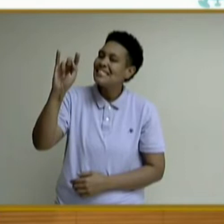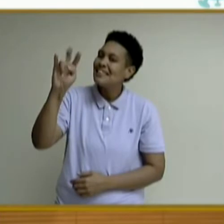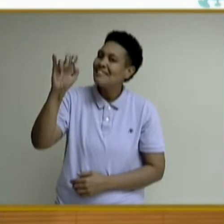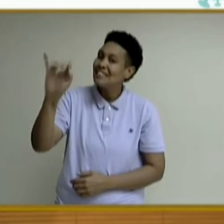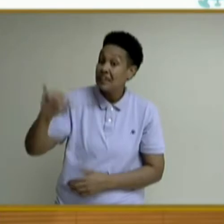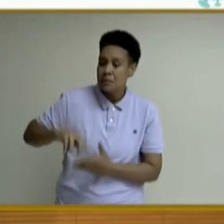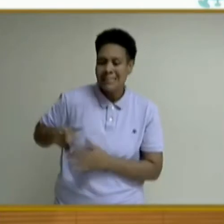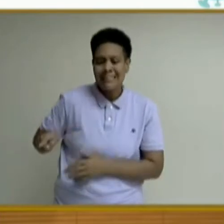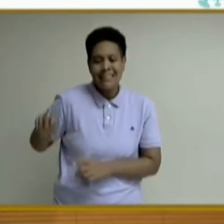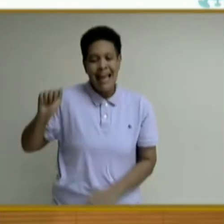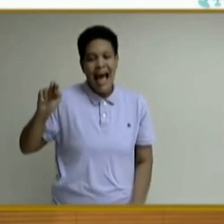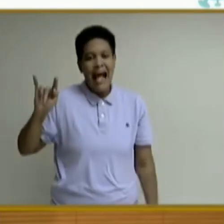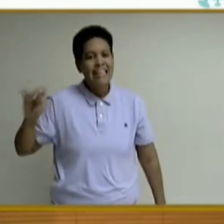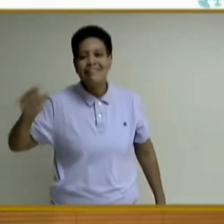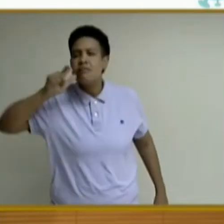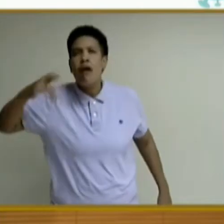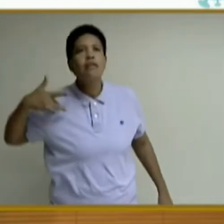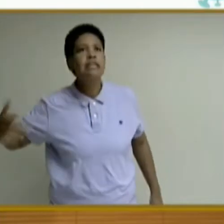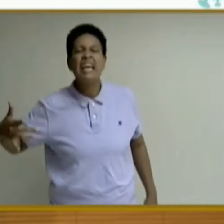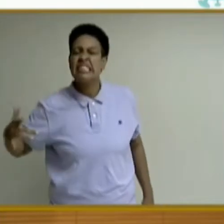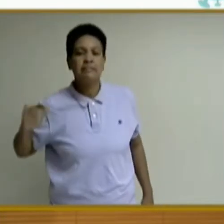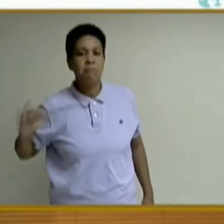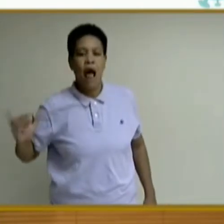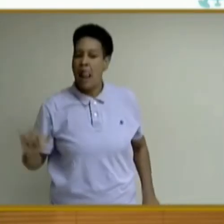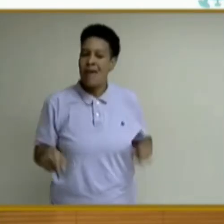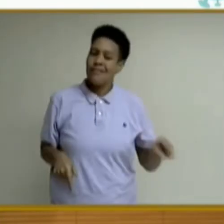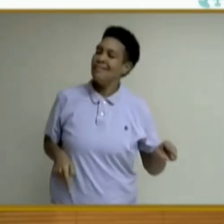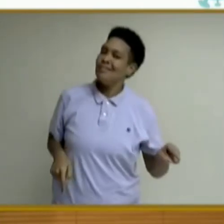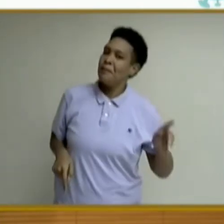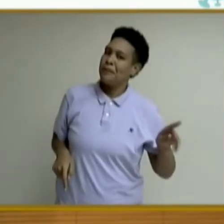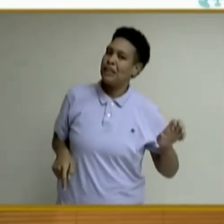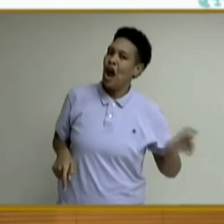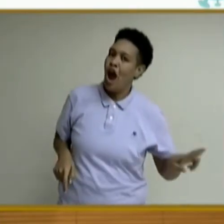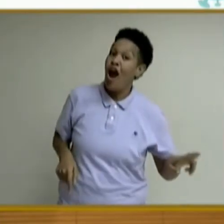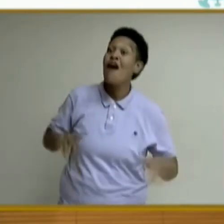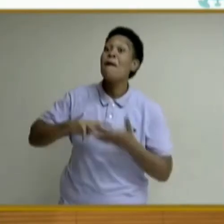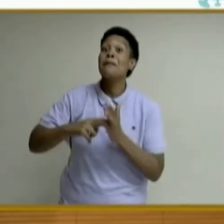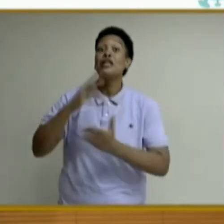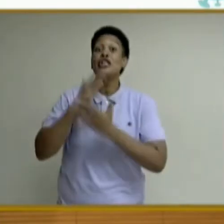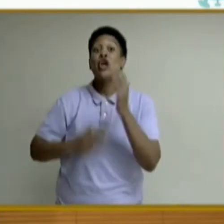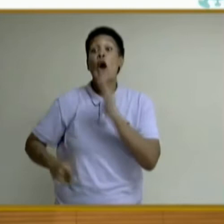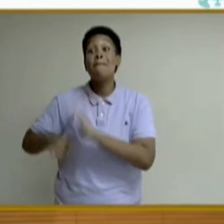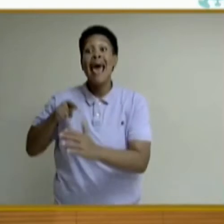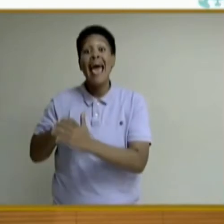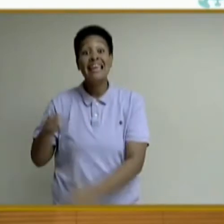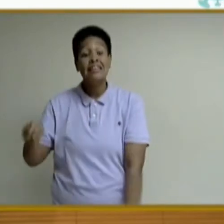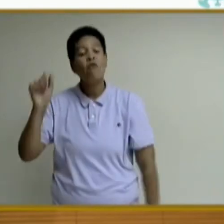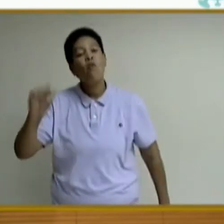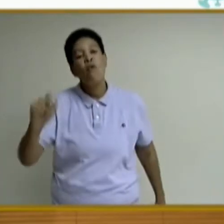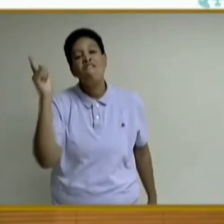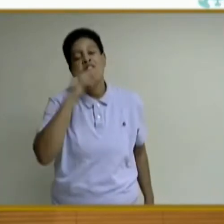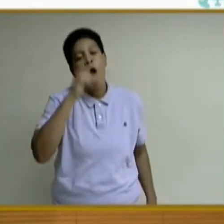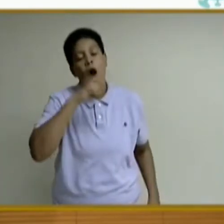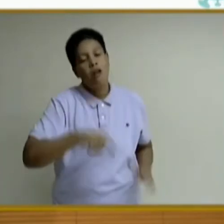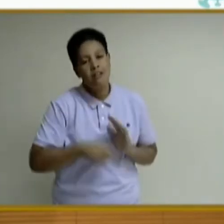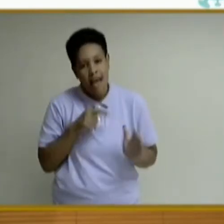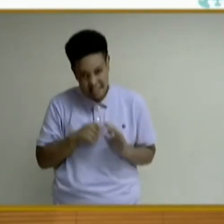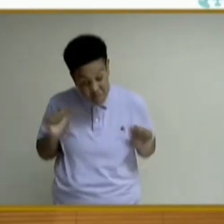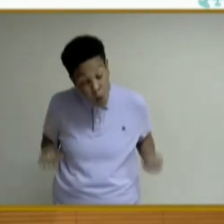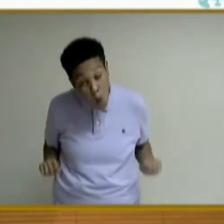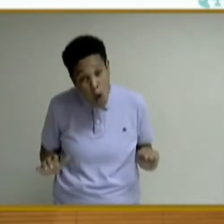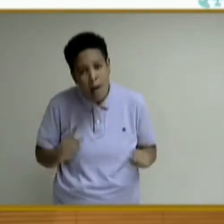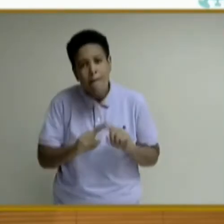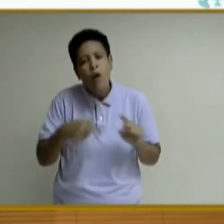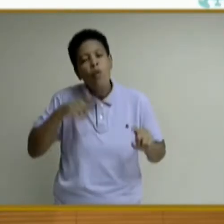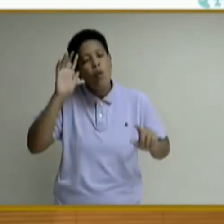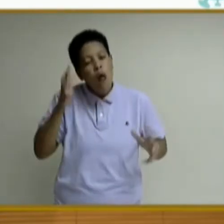which means that some of the cases that are negative could be false negative. But we will make